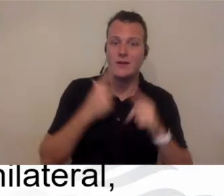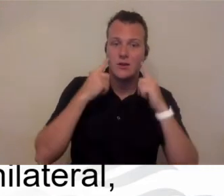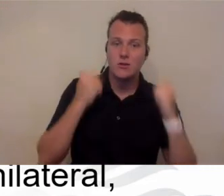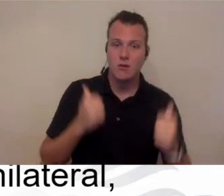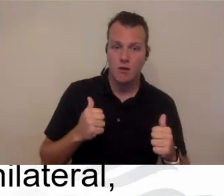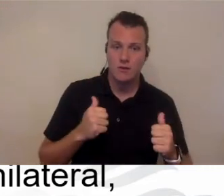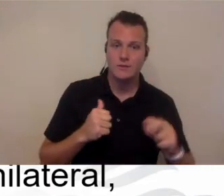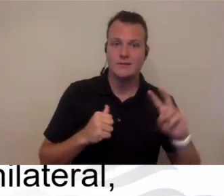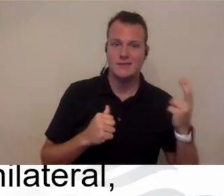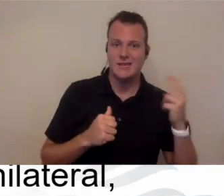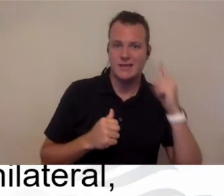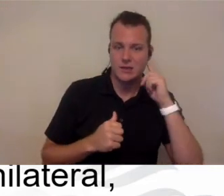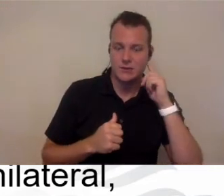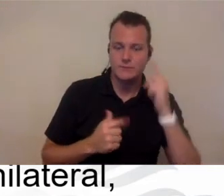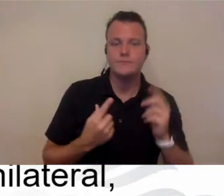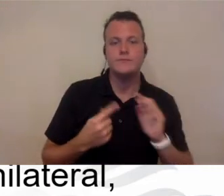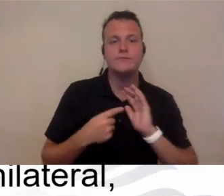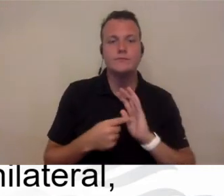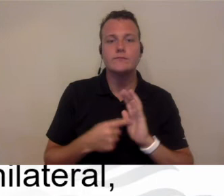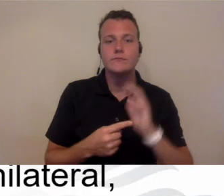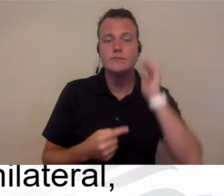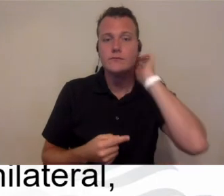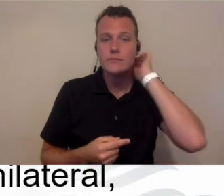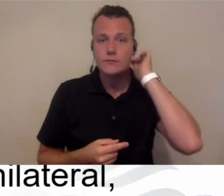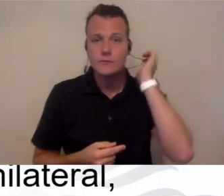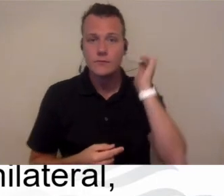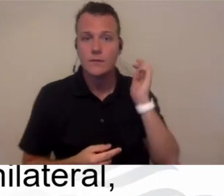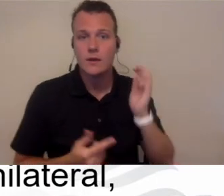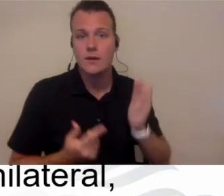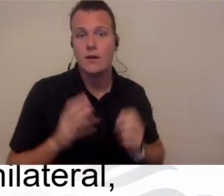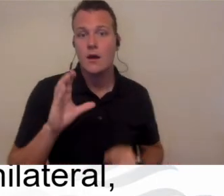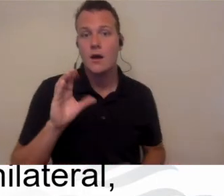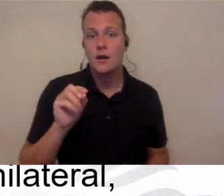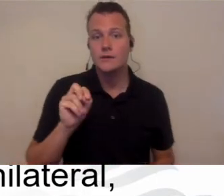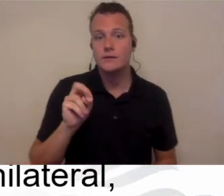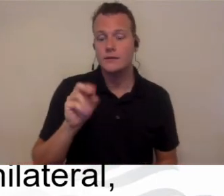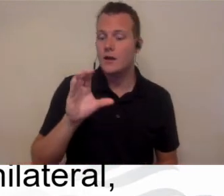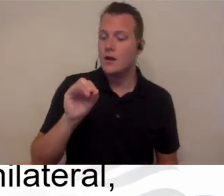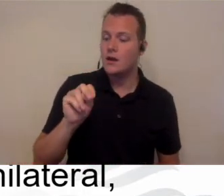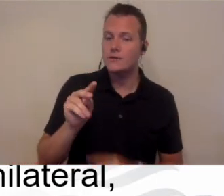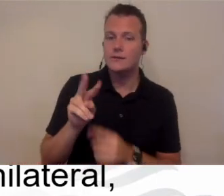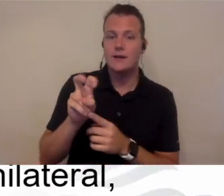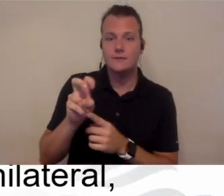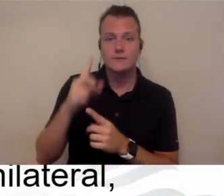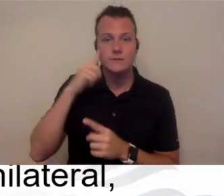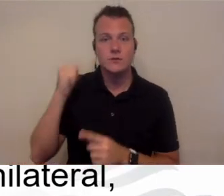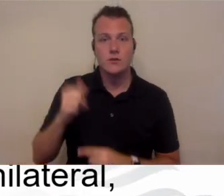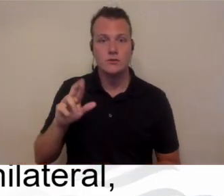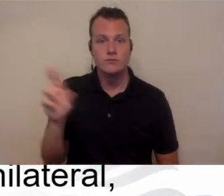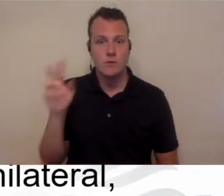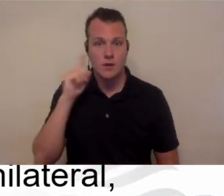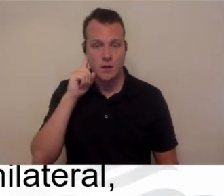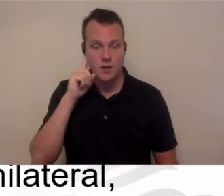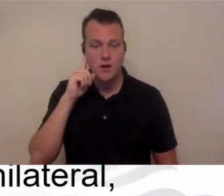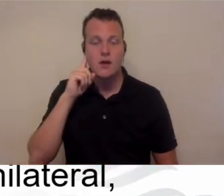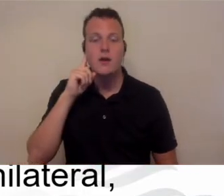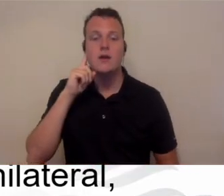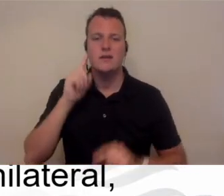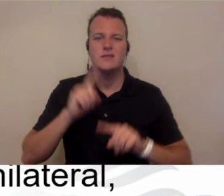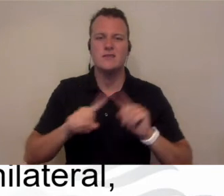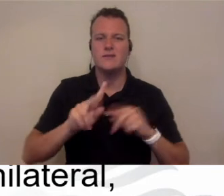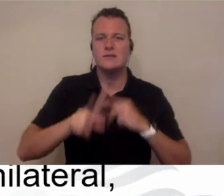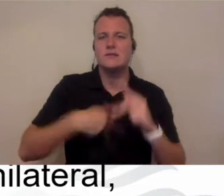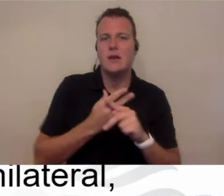for the second ear. So let's just take an example. If you had conductive hearing loss in the right ear and you had a different loss